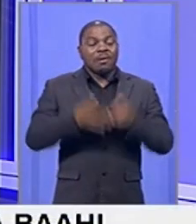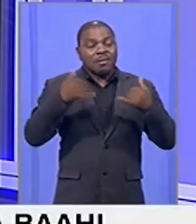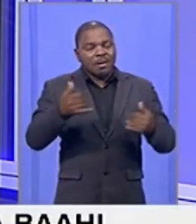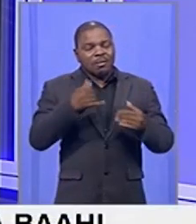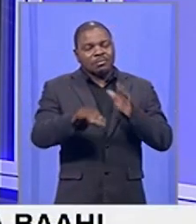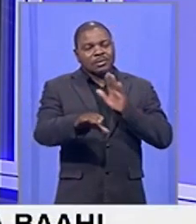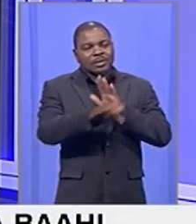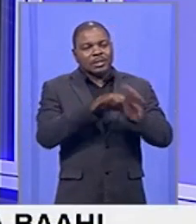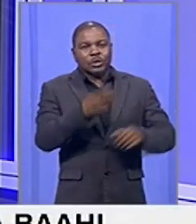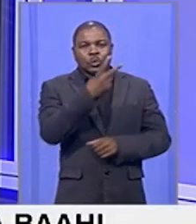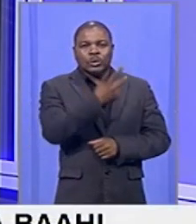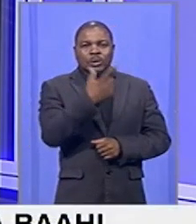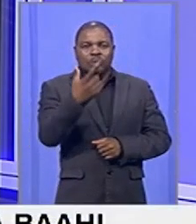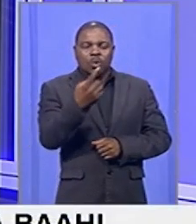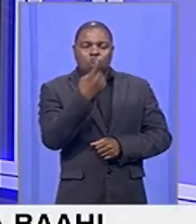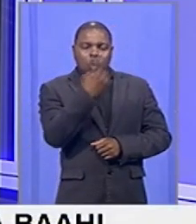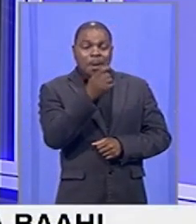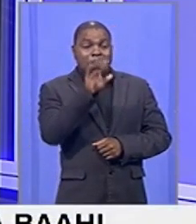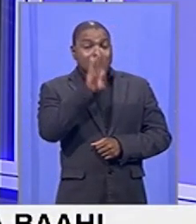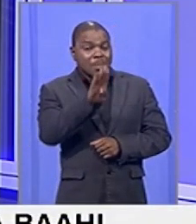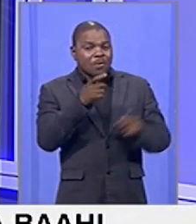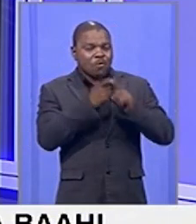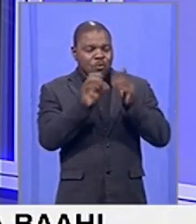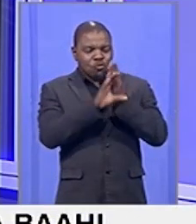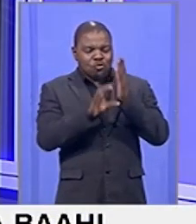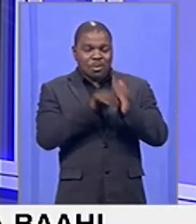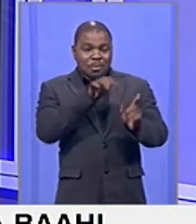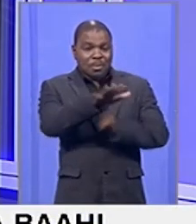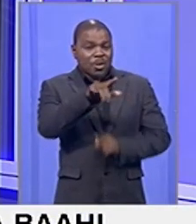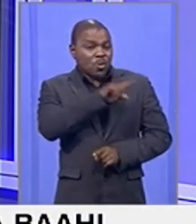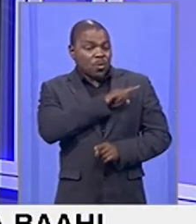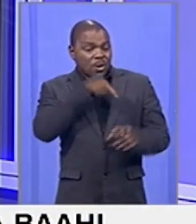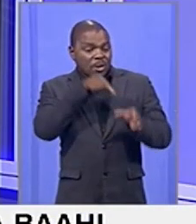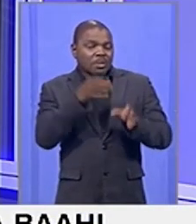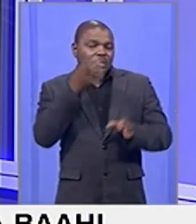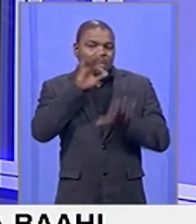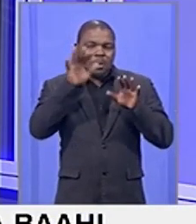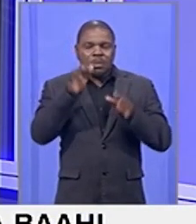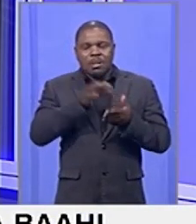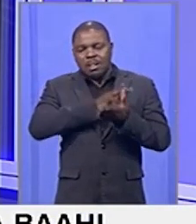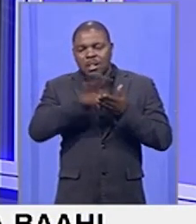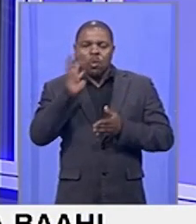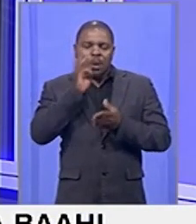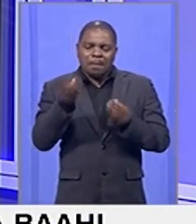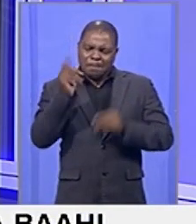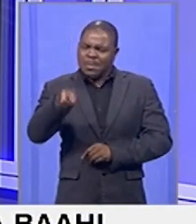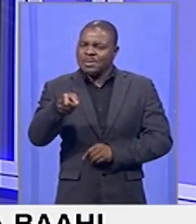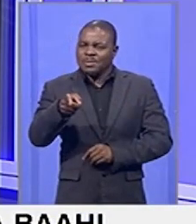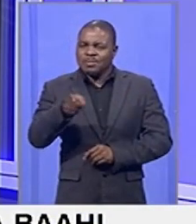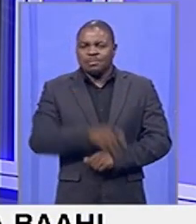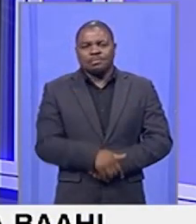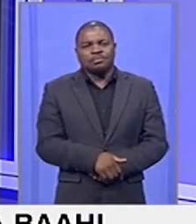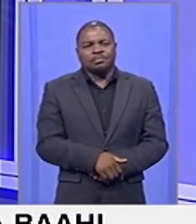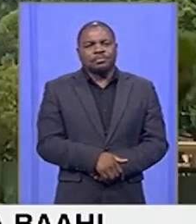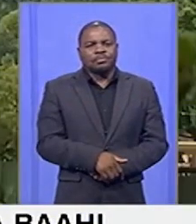section 27(1B) ya molao wa motheo e netefatsang tokelo gore baahi ba fumane metsi a hlwekileng.